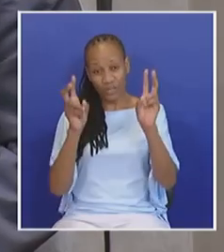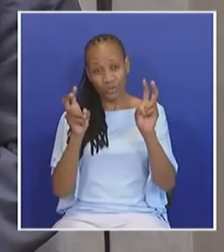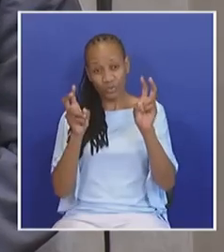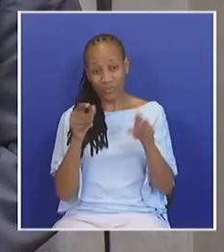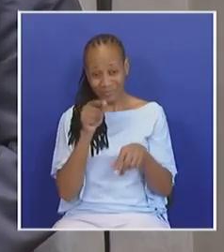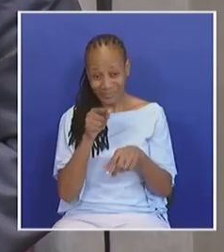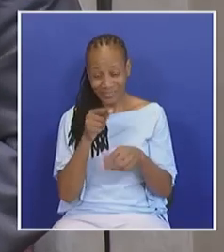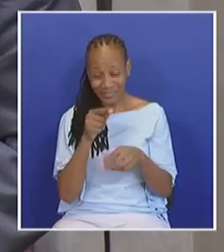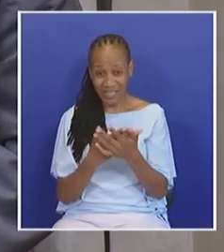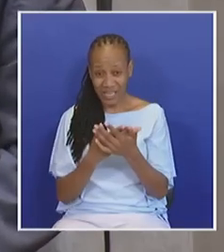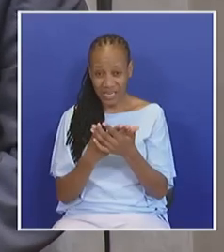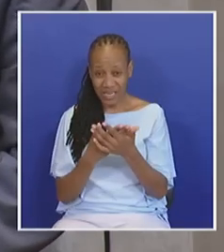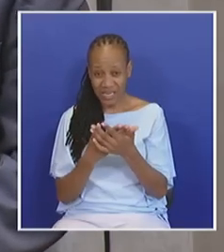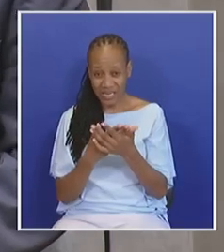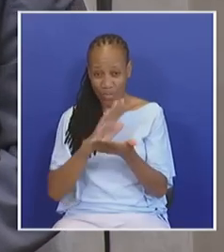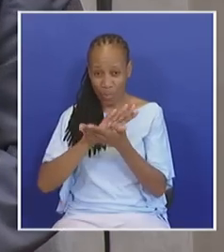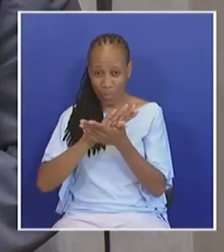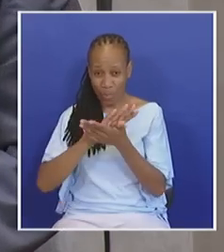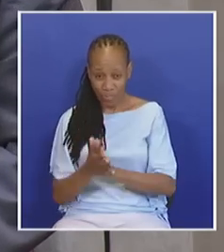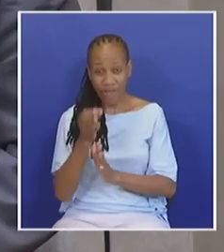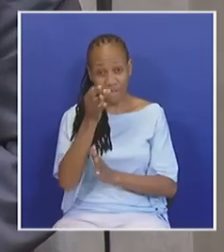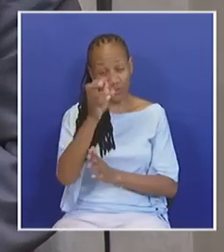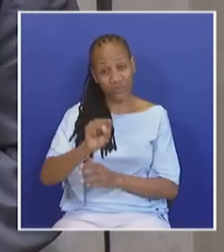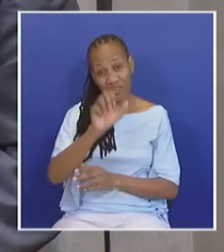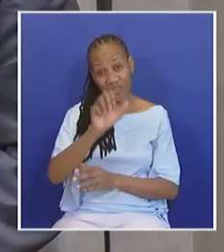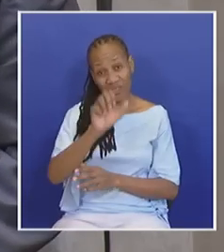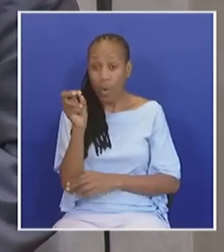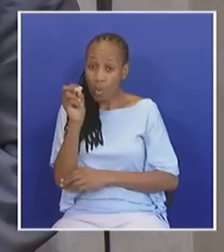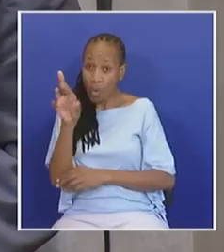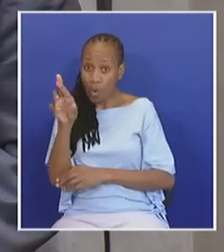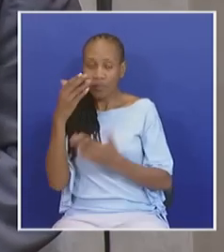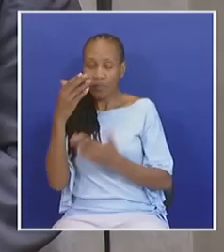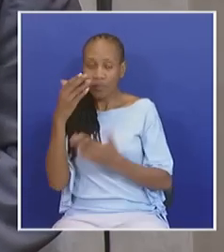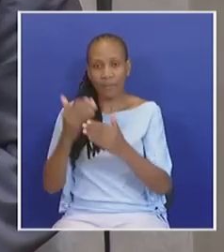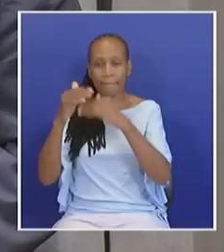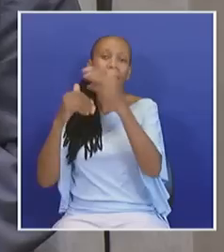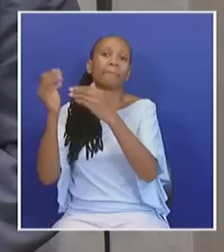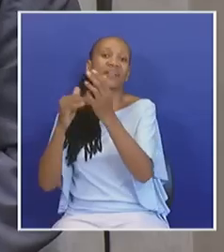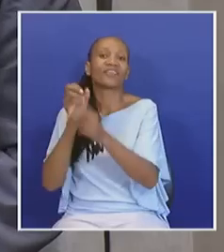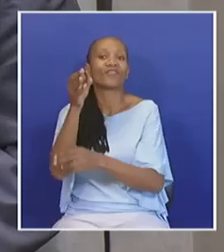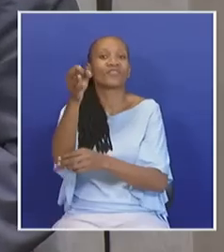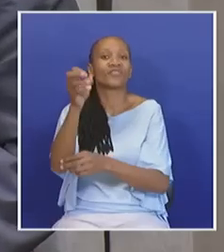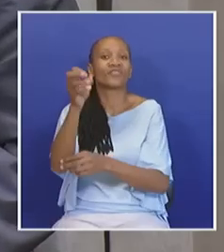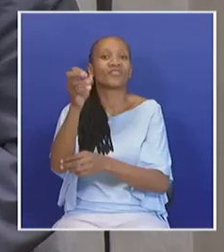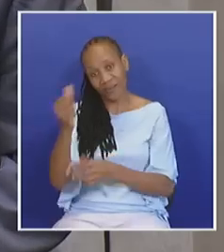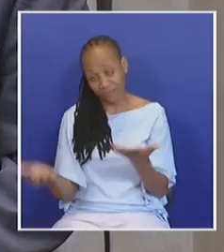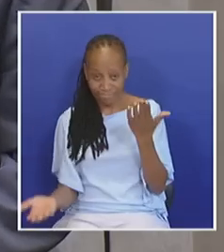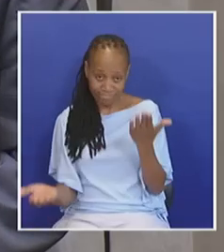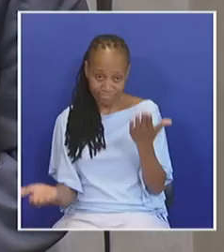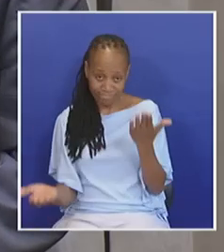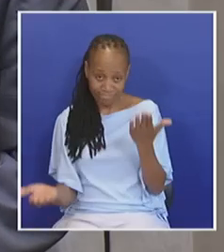ba rena me modula setulo Getlolo ganyo